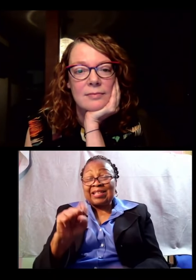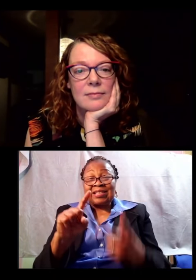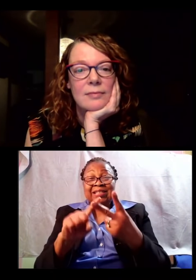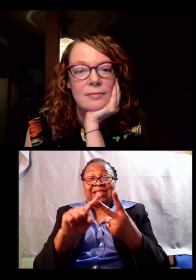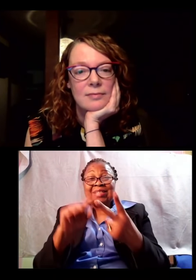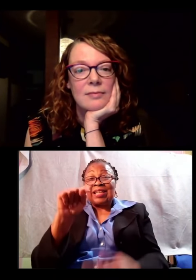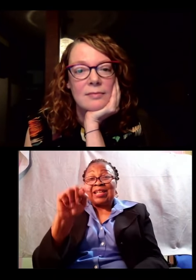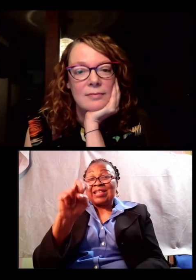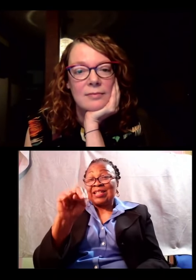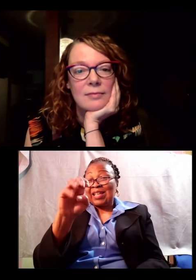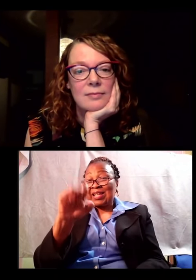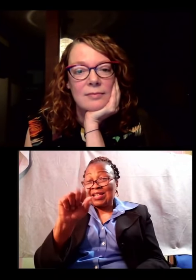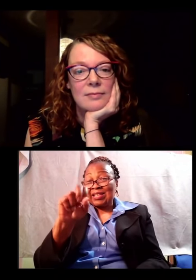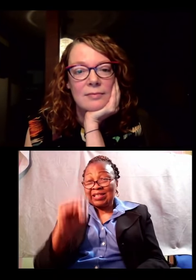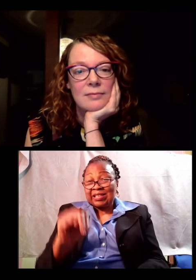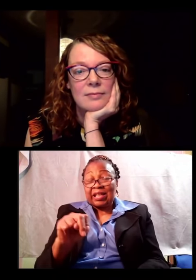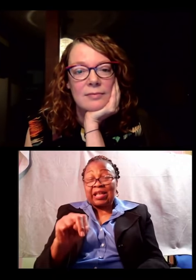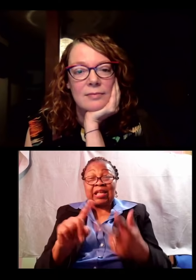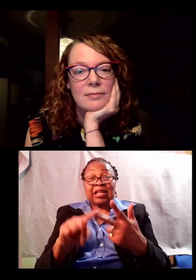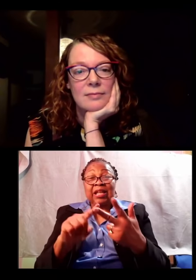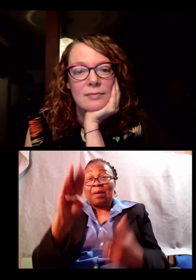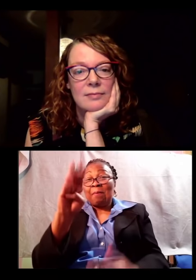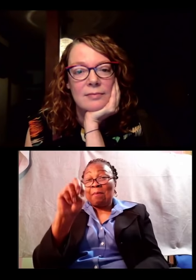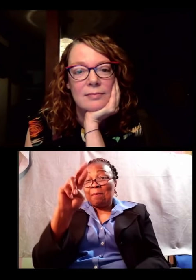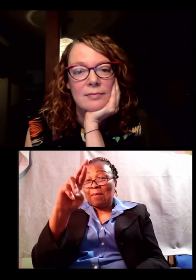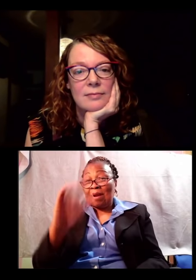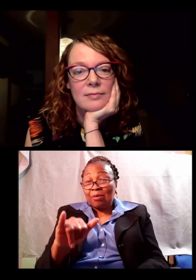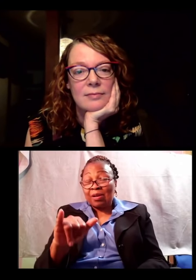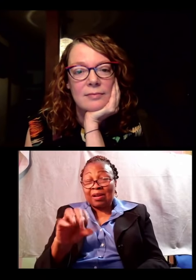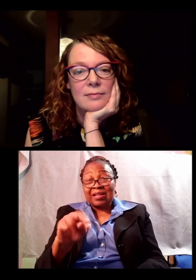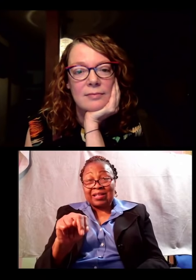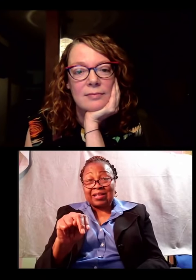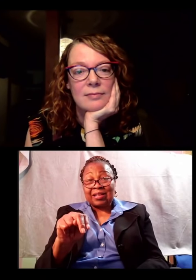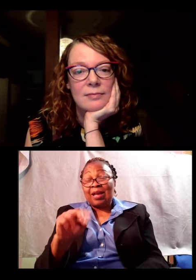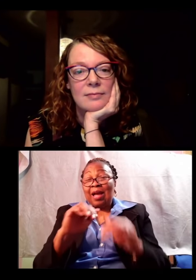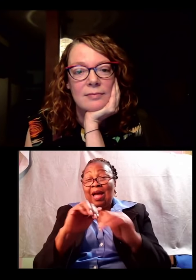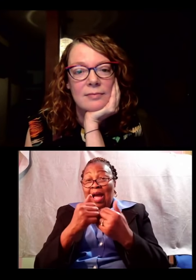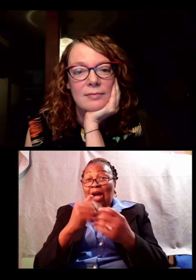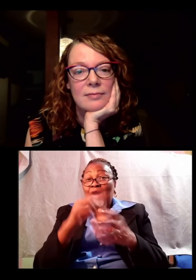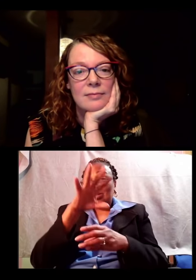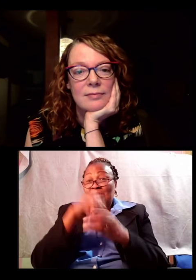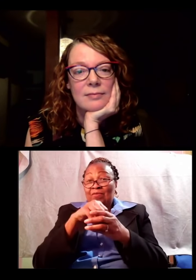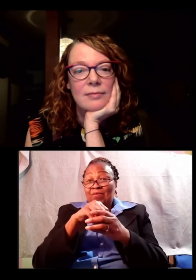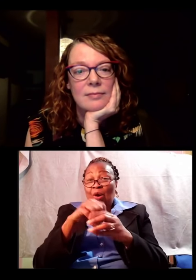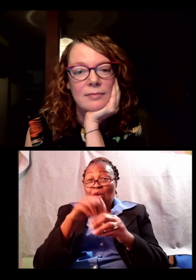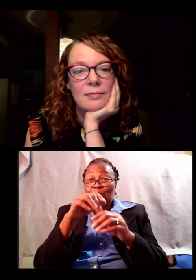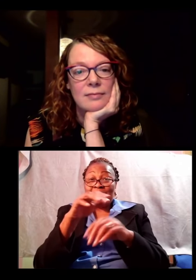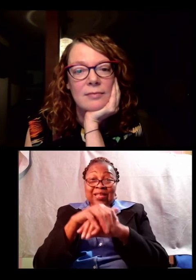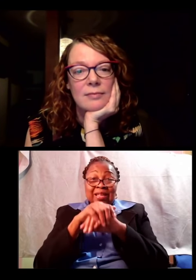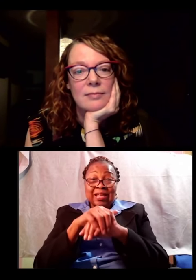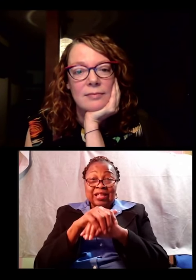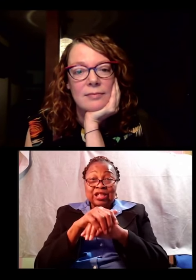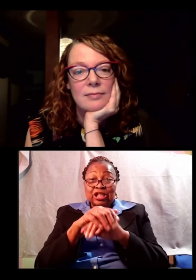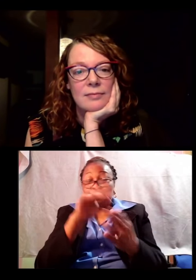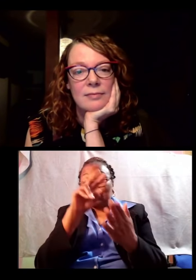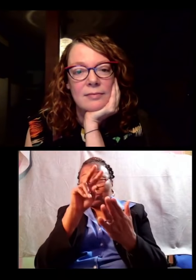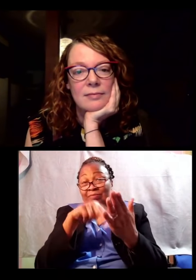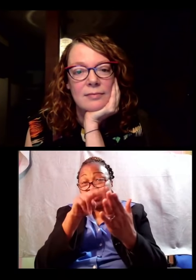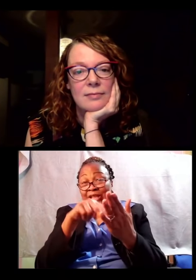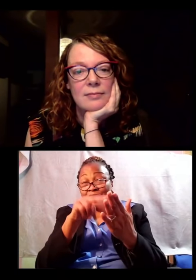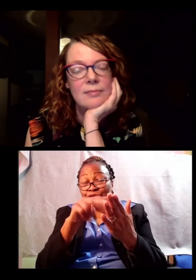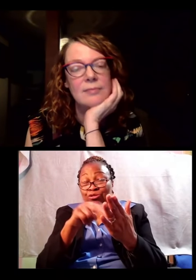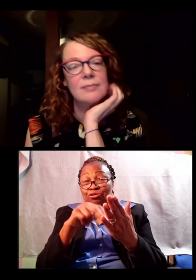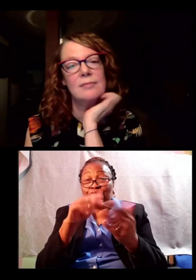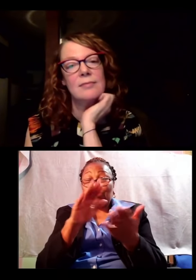Byron. And how did I end up in English literature in college? I